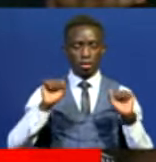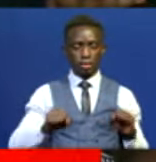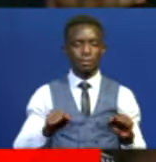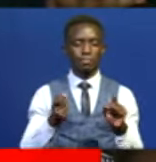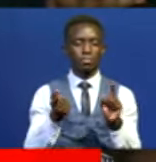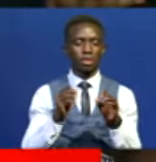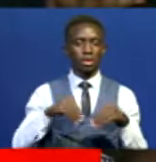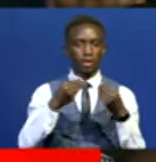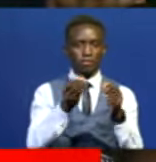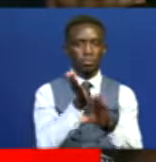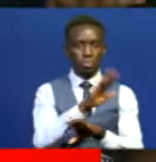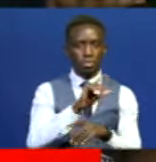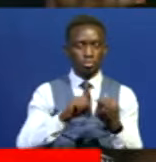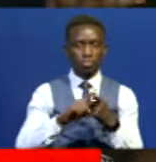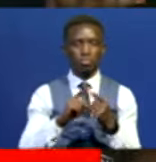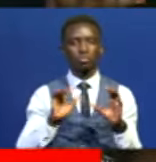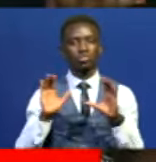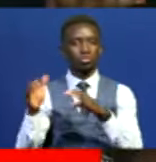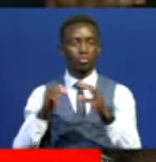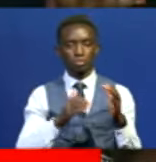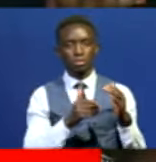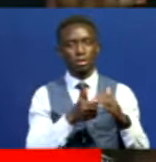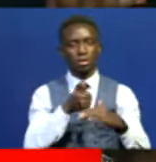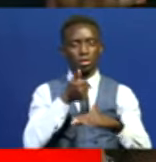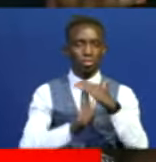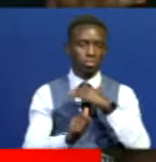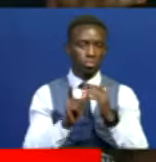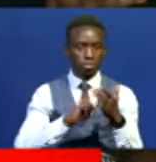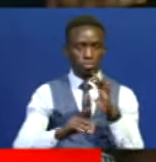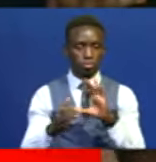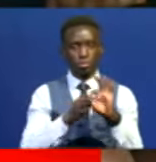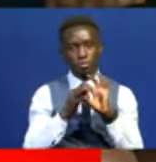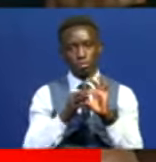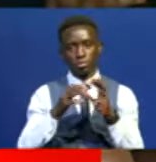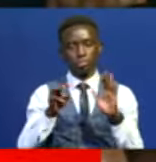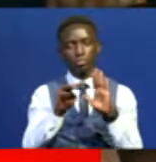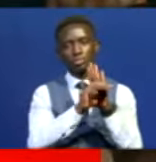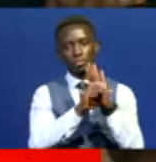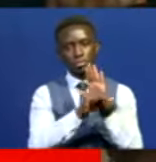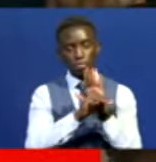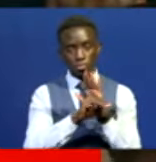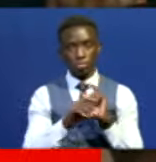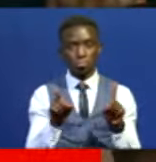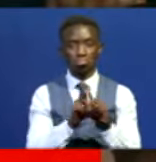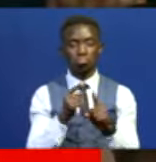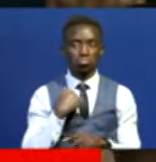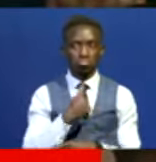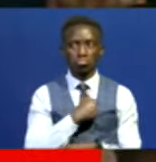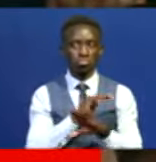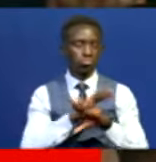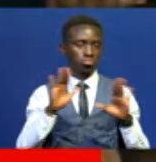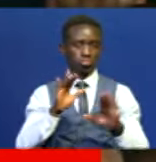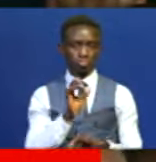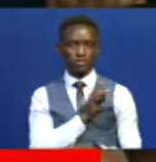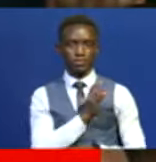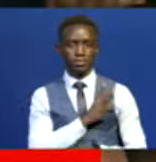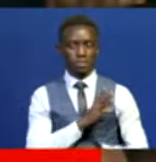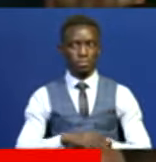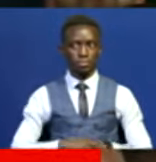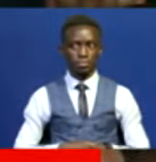communities under a cooperative model. We have also been not afraid,